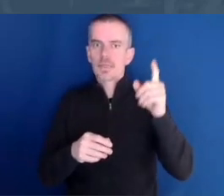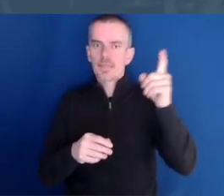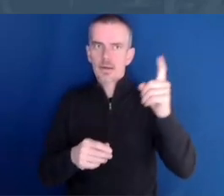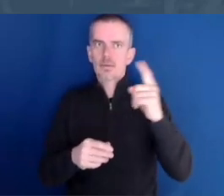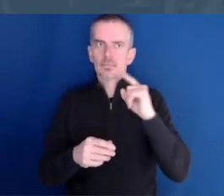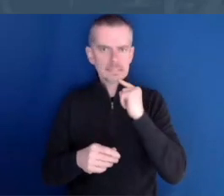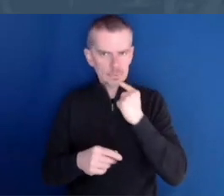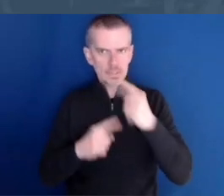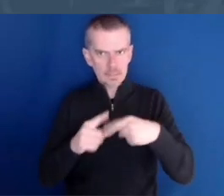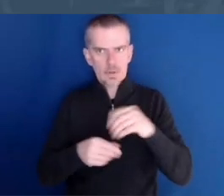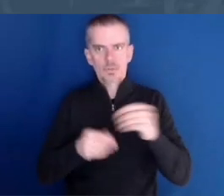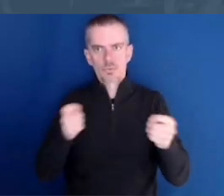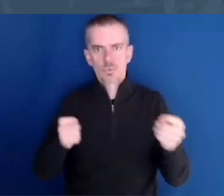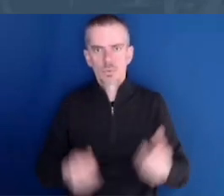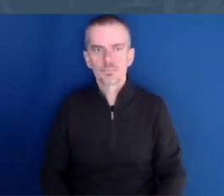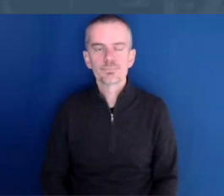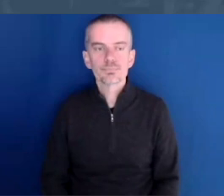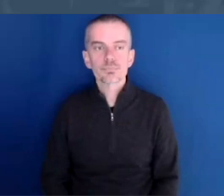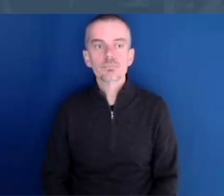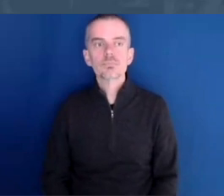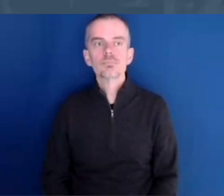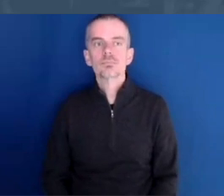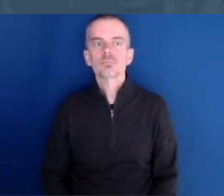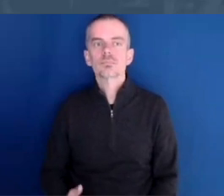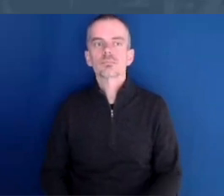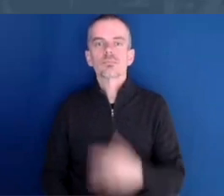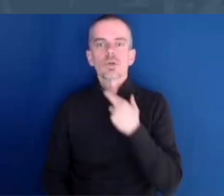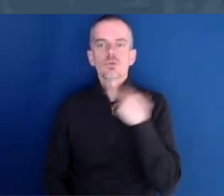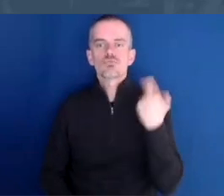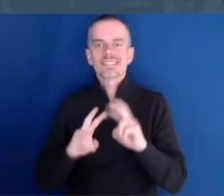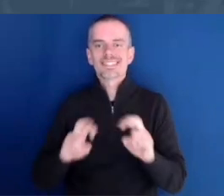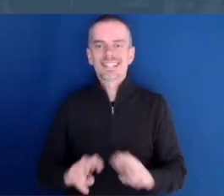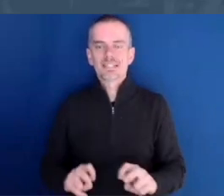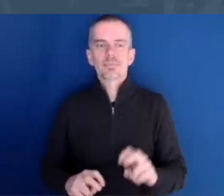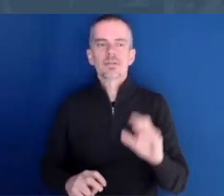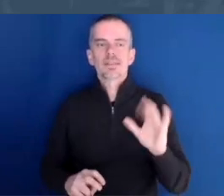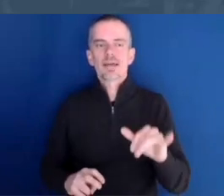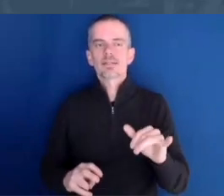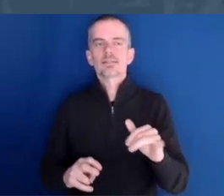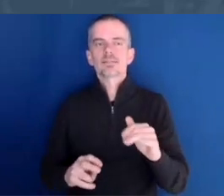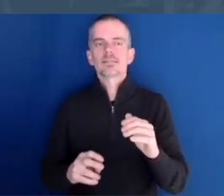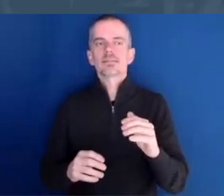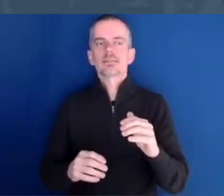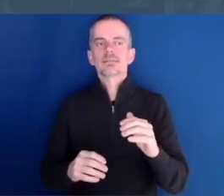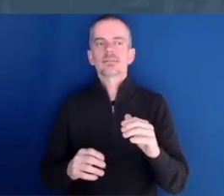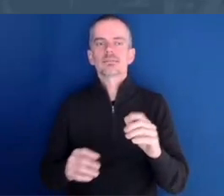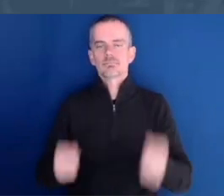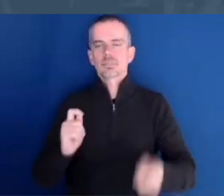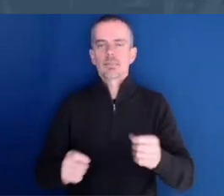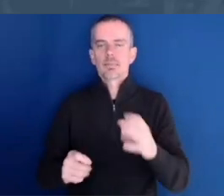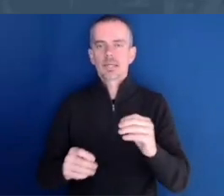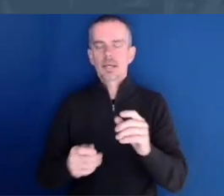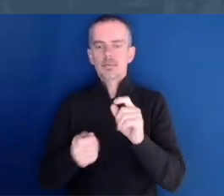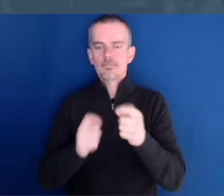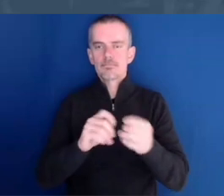seriously. Okay, risk assessment is this dynamic and iterative process for identifying and